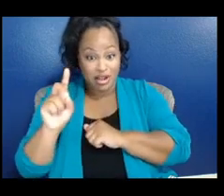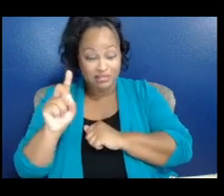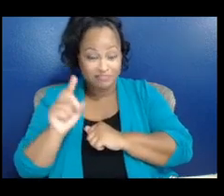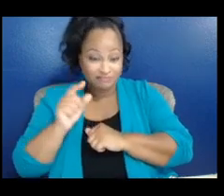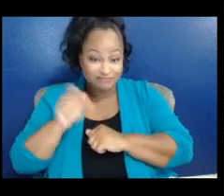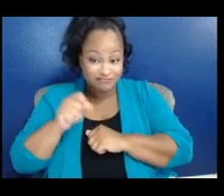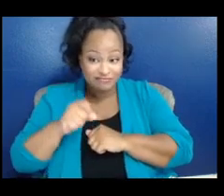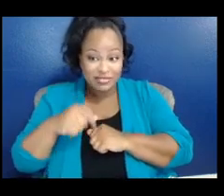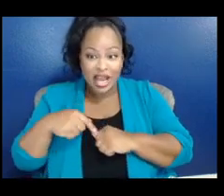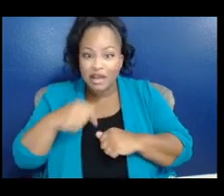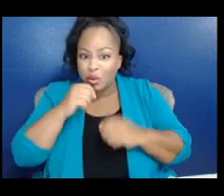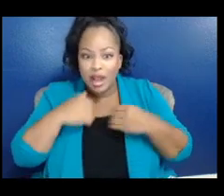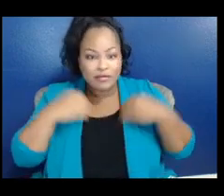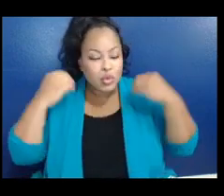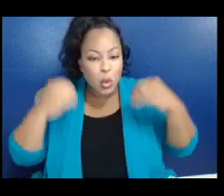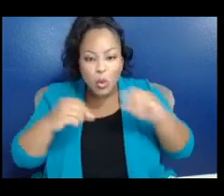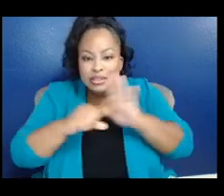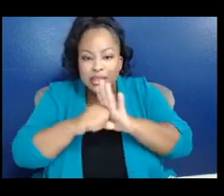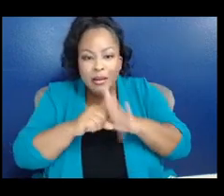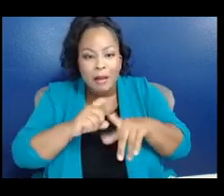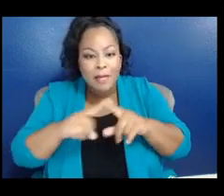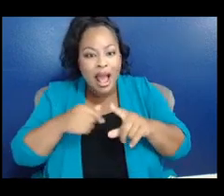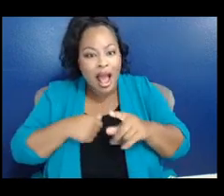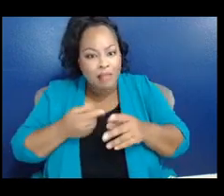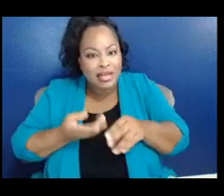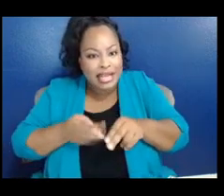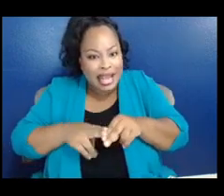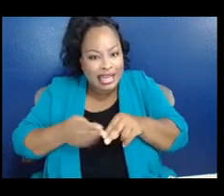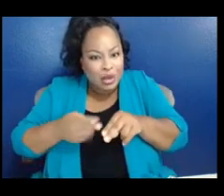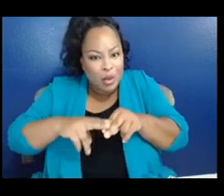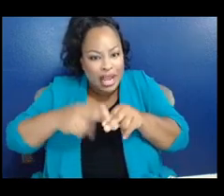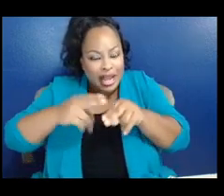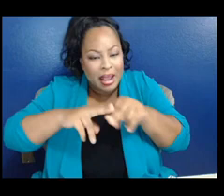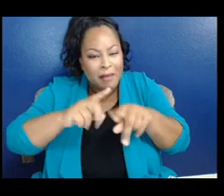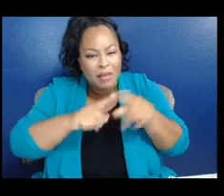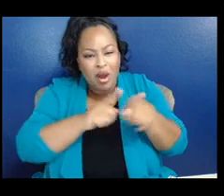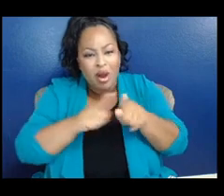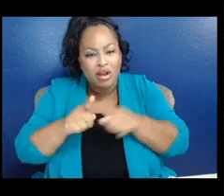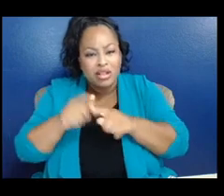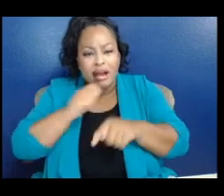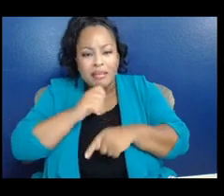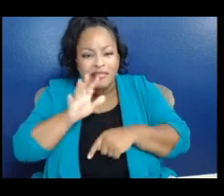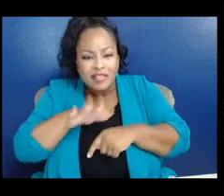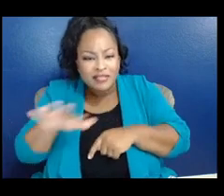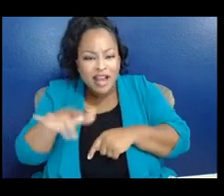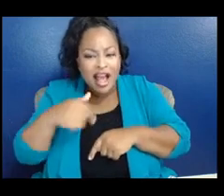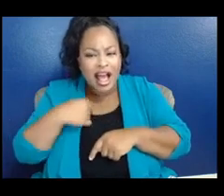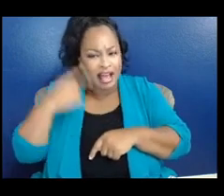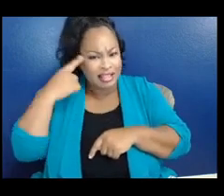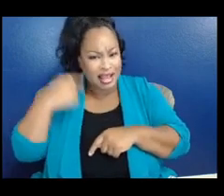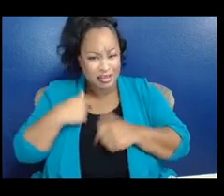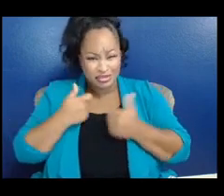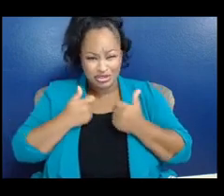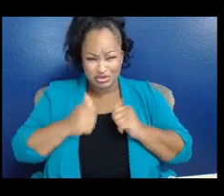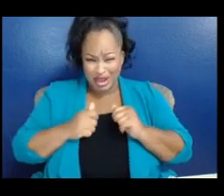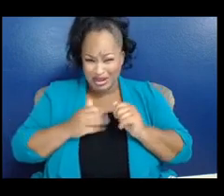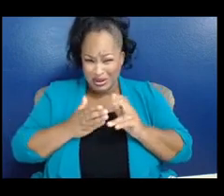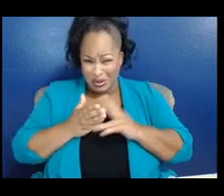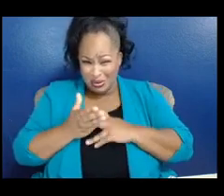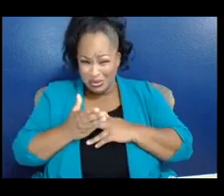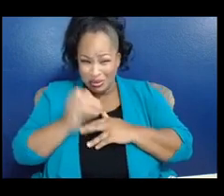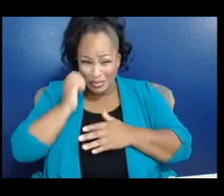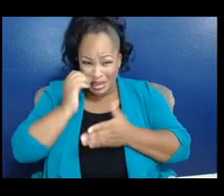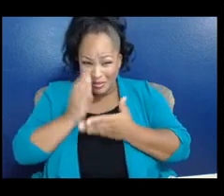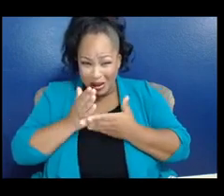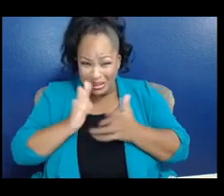I didn't have any symptoms except that I'm gaining weight, but I'm also 55 and I think I'm trying to go through menopause.